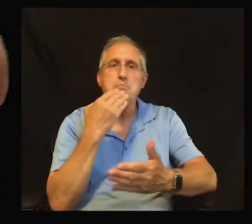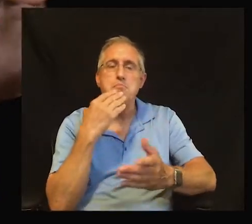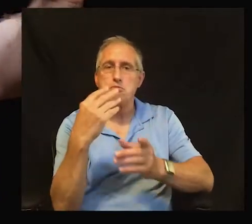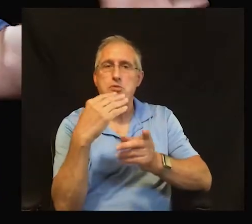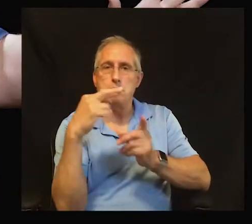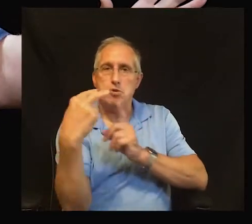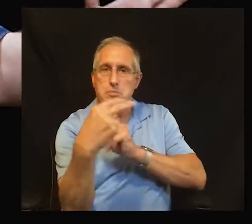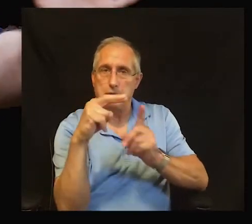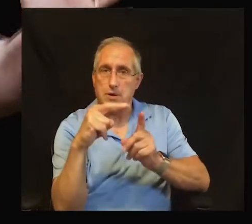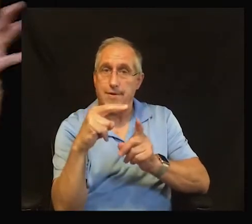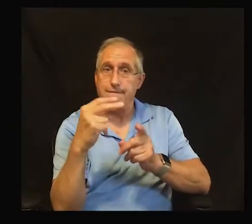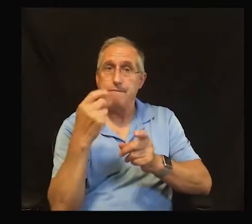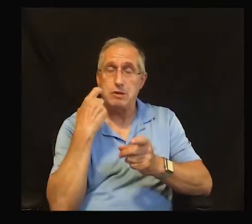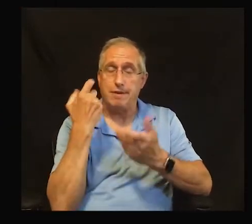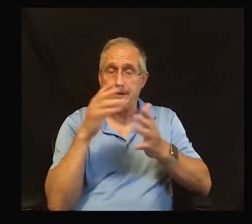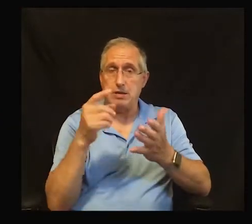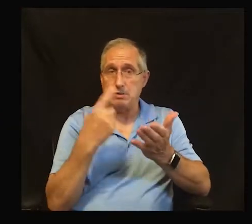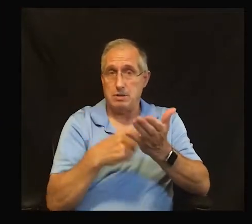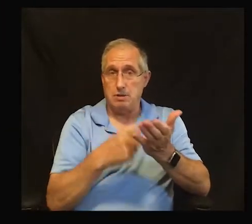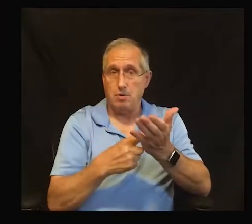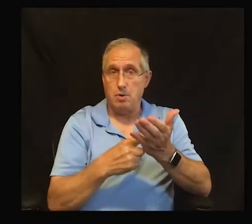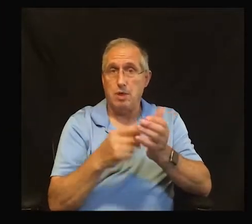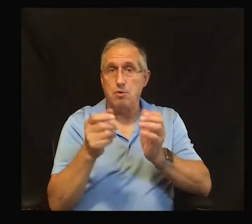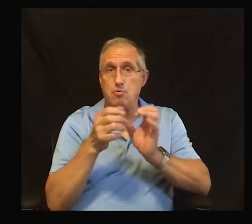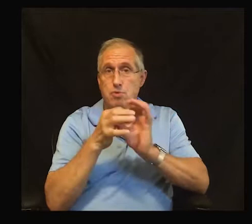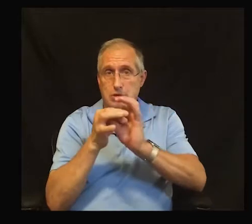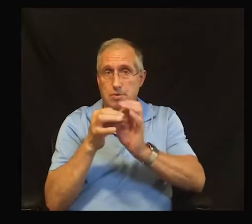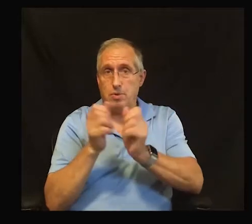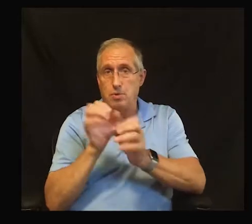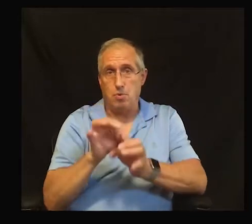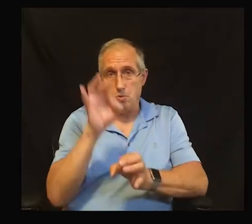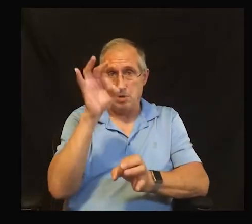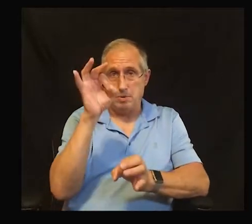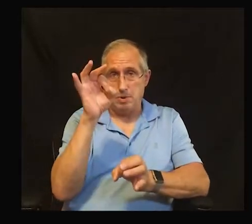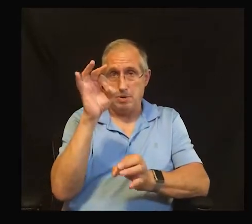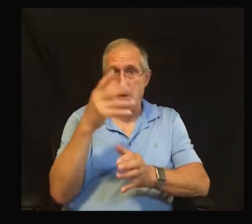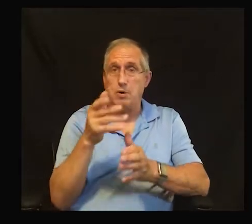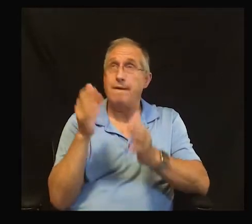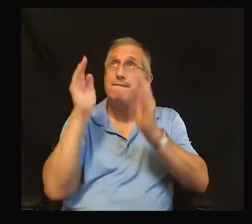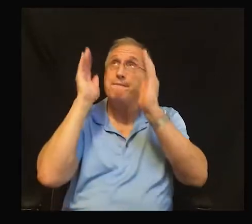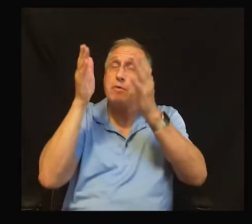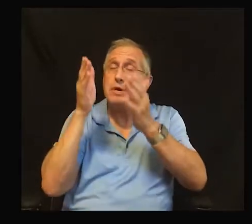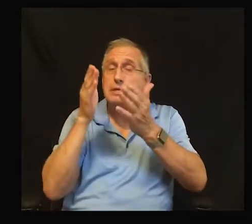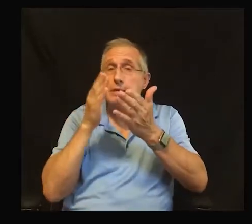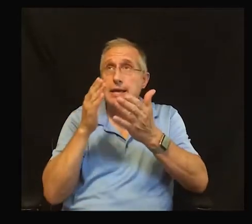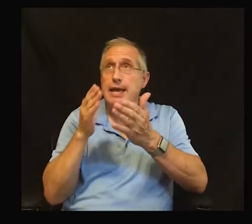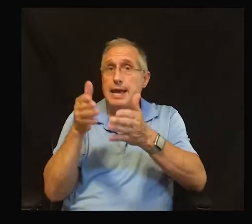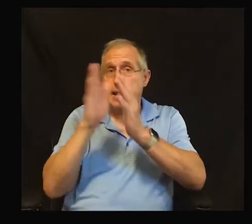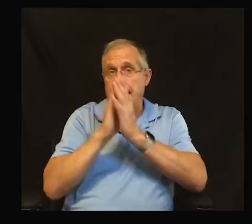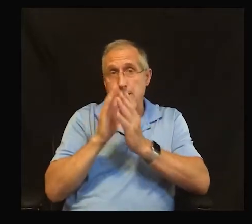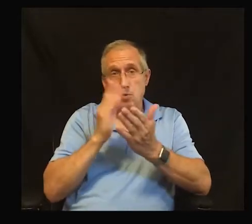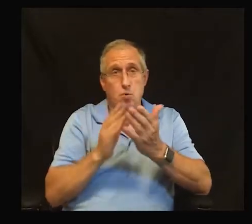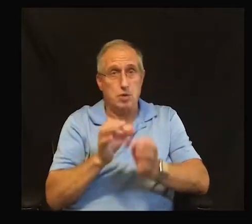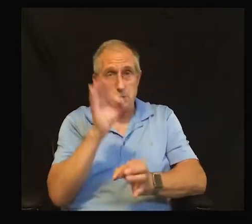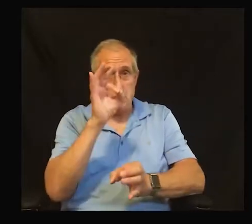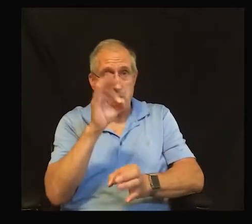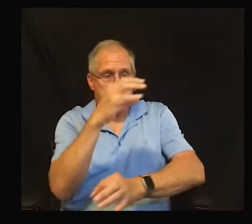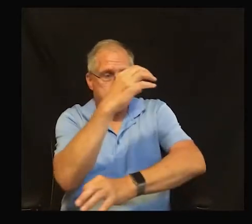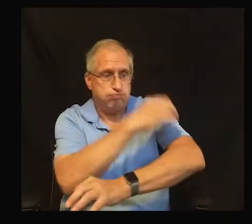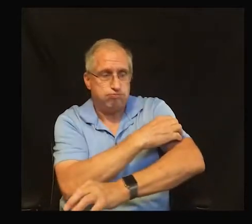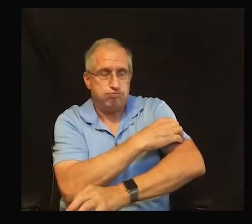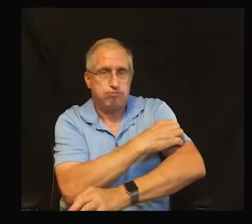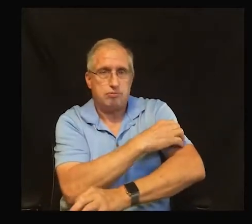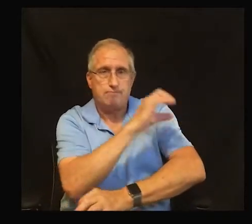perspective. We just finished a series on a relationship with the Holy Spirit, so we're going to lean into him during the series and ask him to empower us to give us